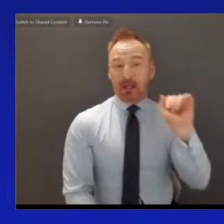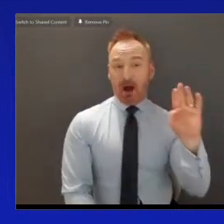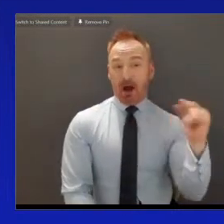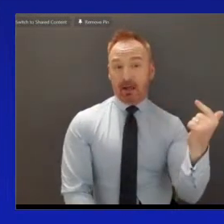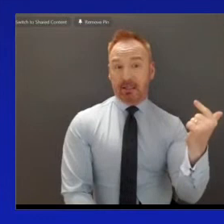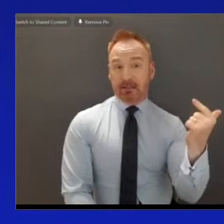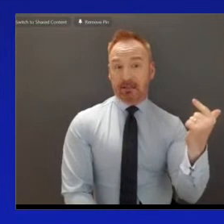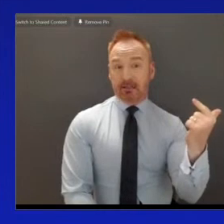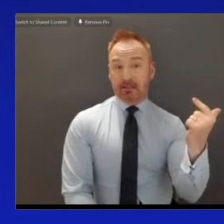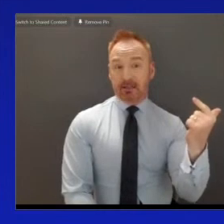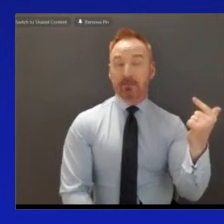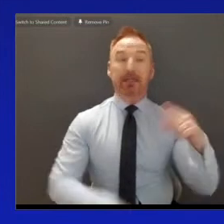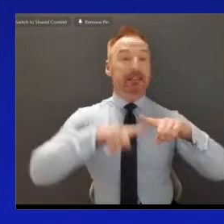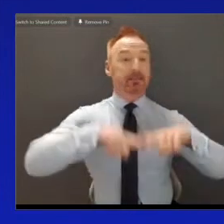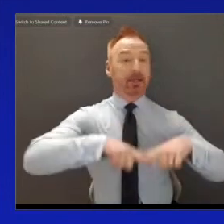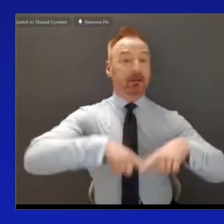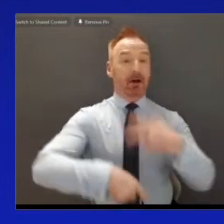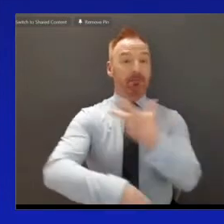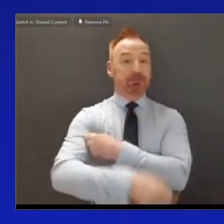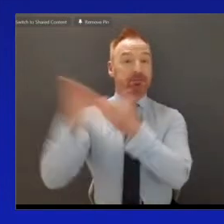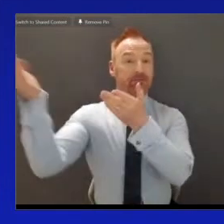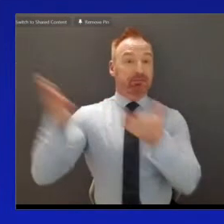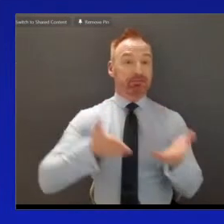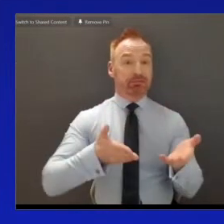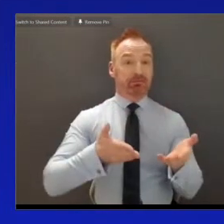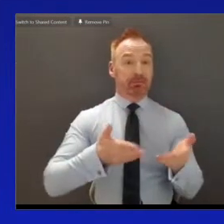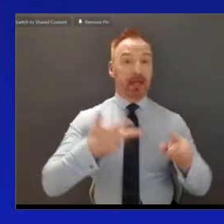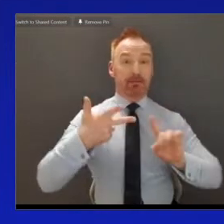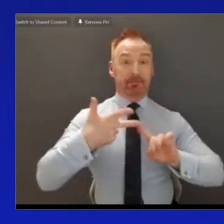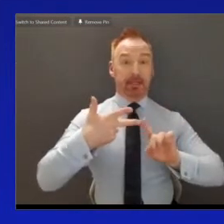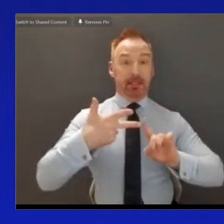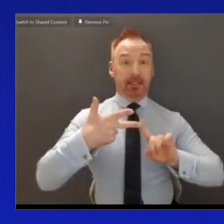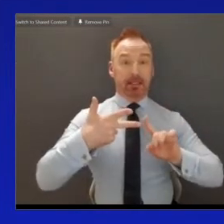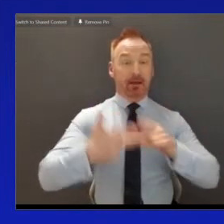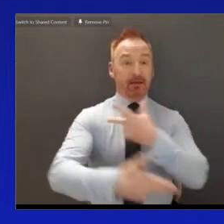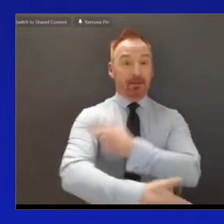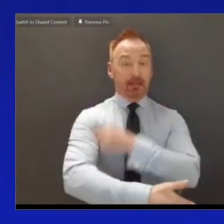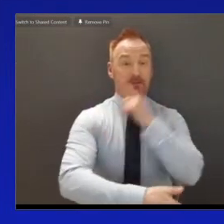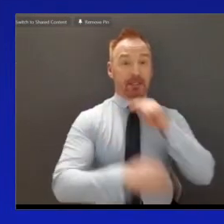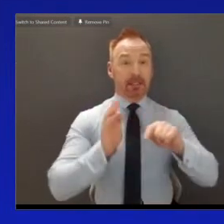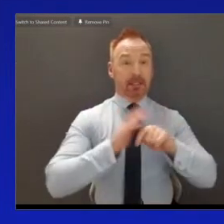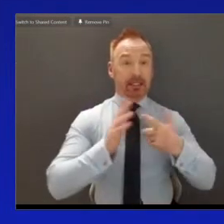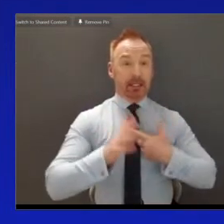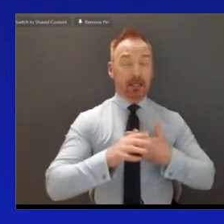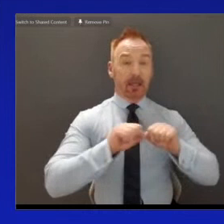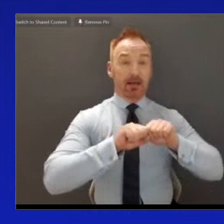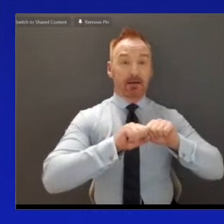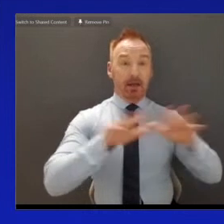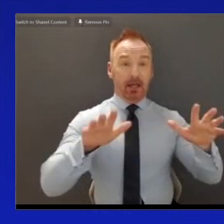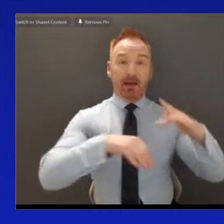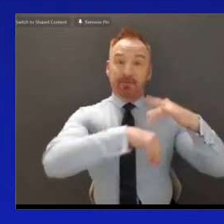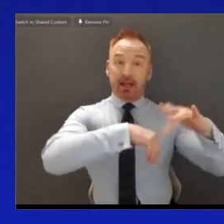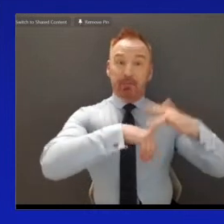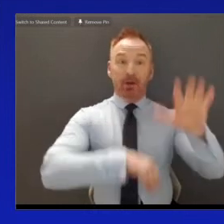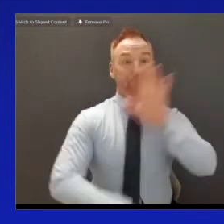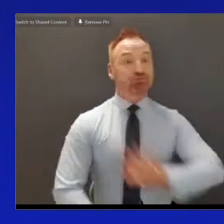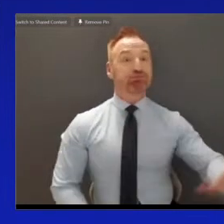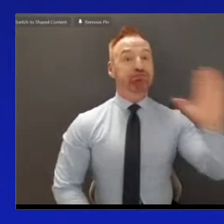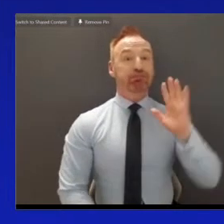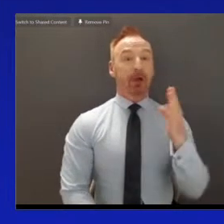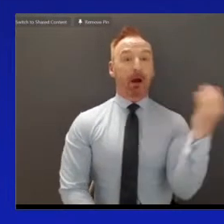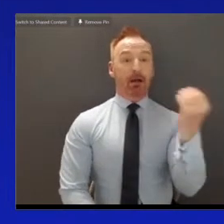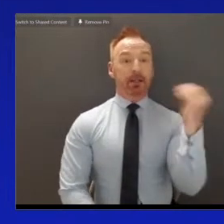of vaccines. Phase 3 is when vaccines will be widely available across Ontario for anyone wishing